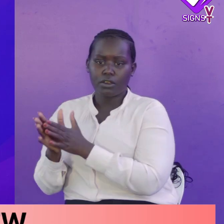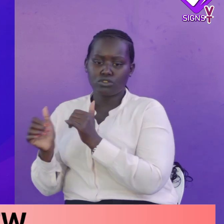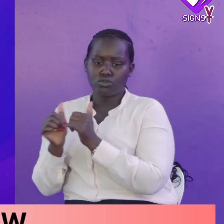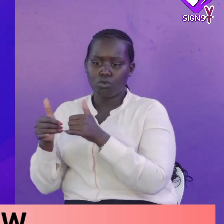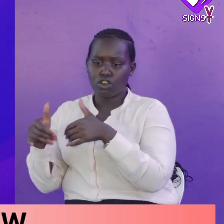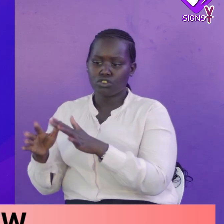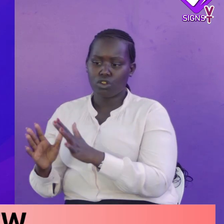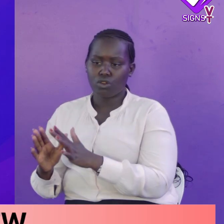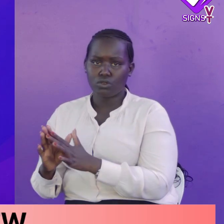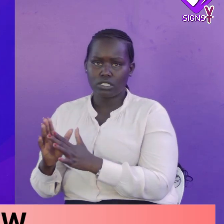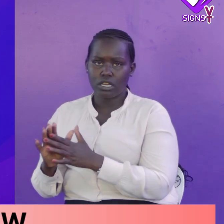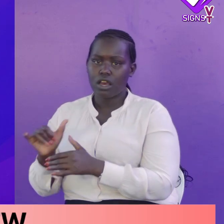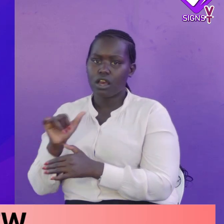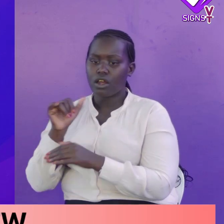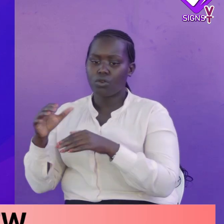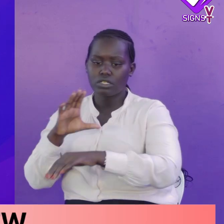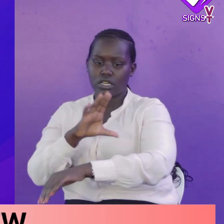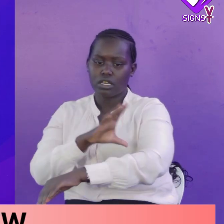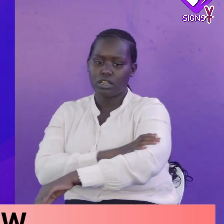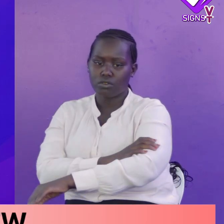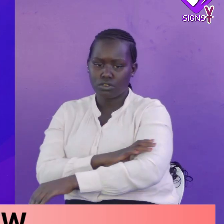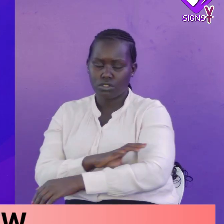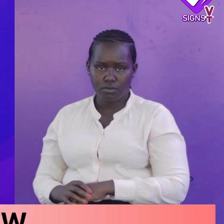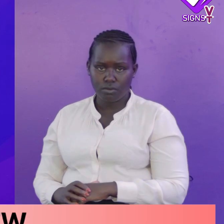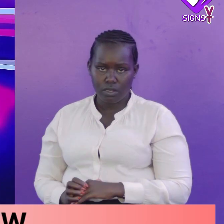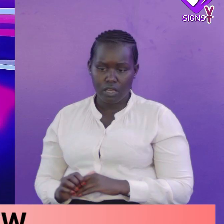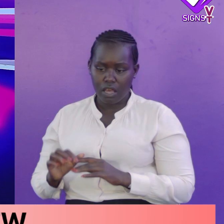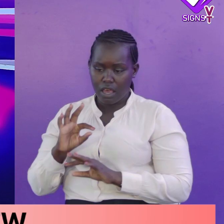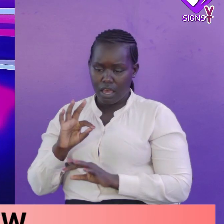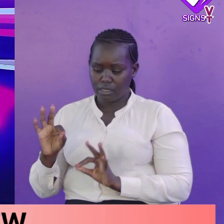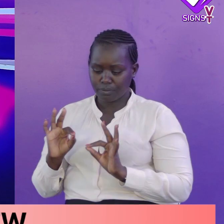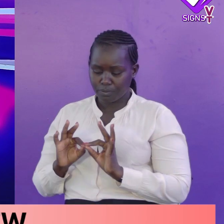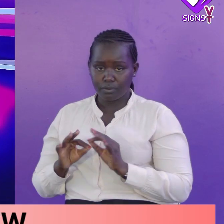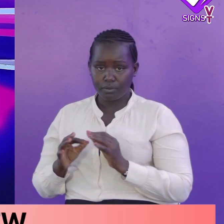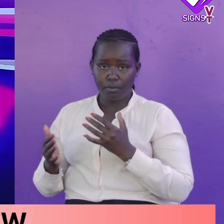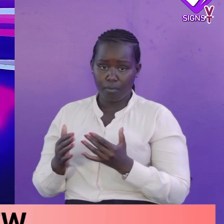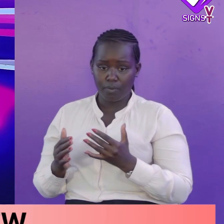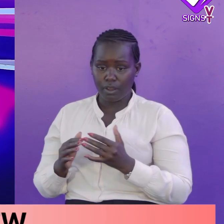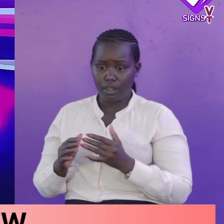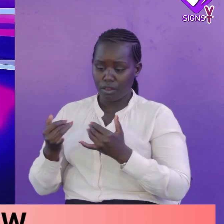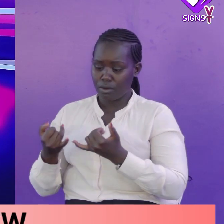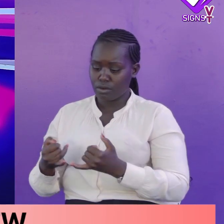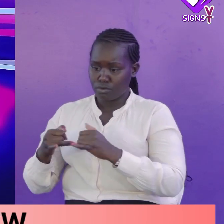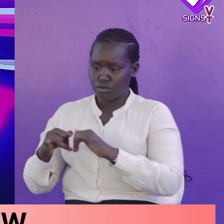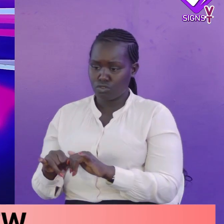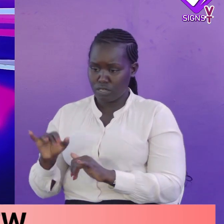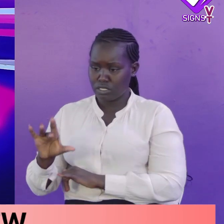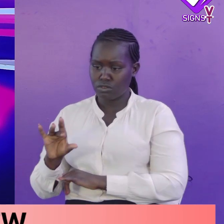lost the direction and not the coach. And especially they would have even tried to